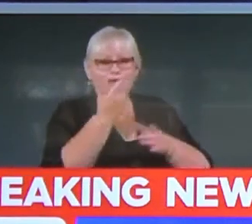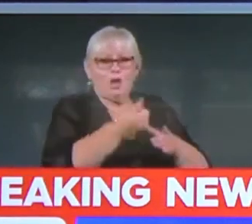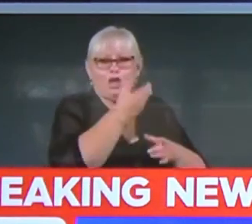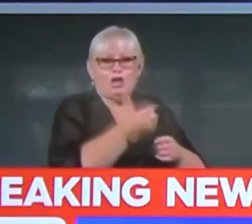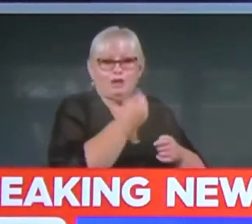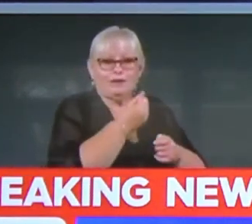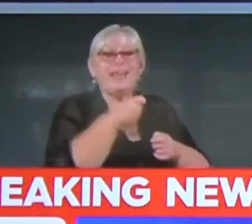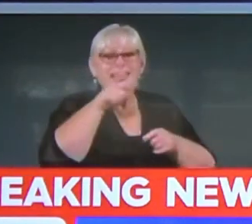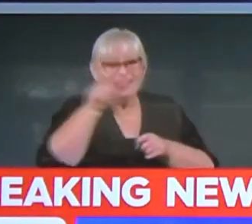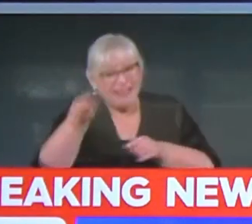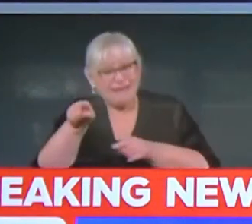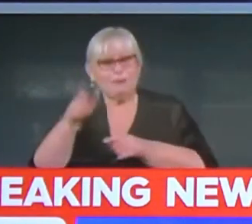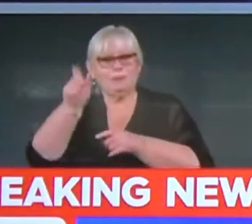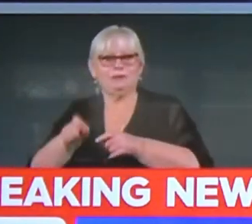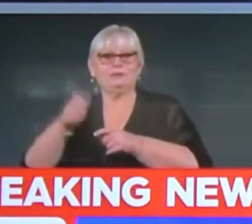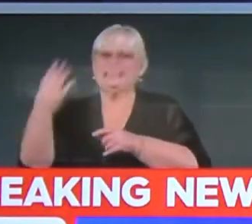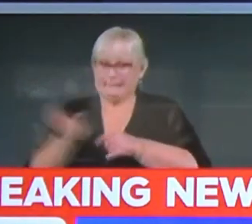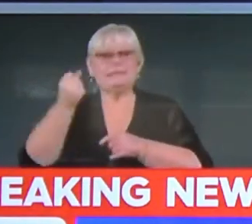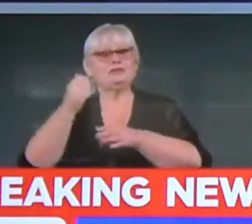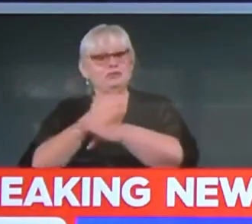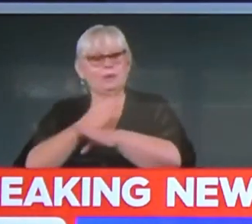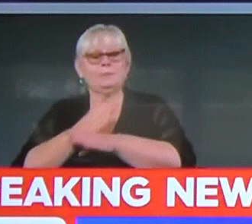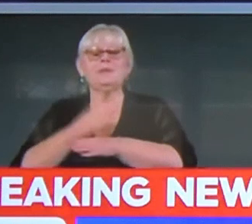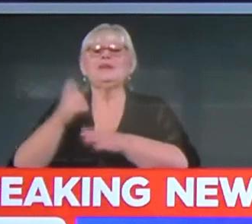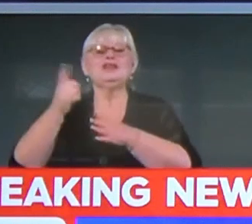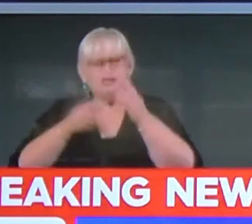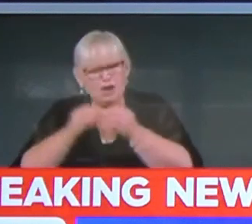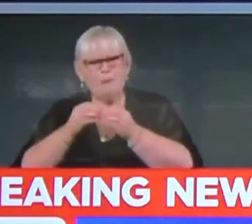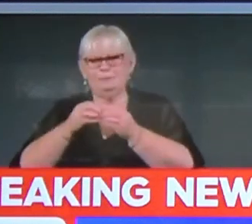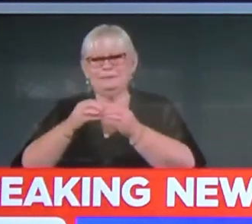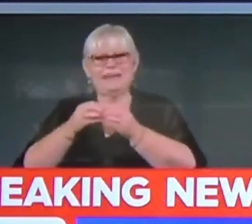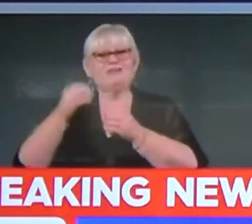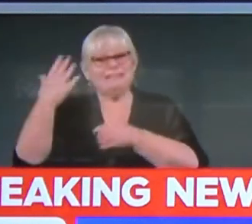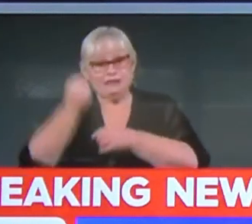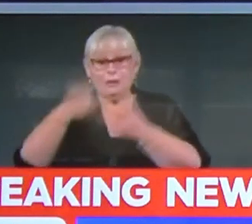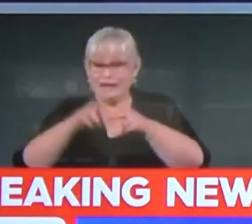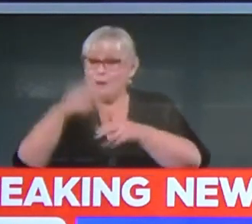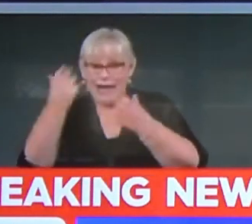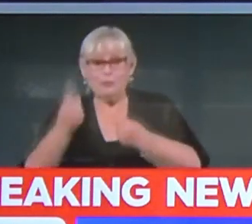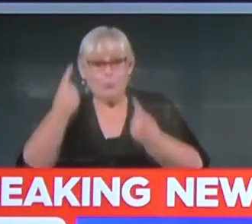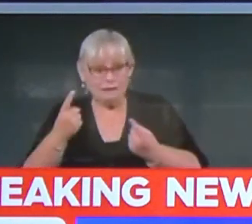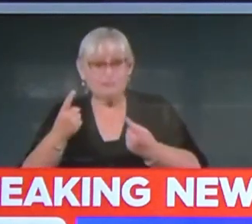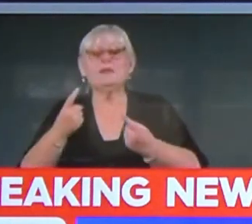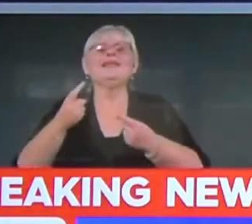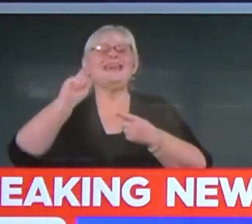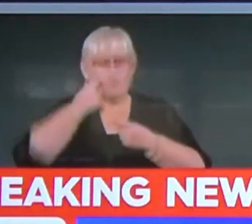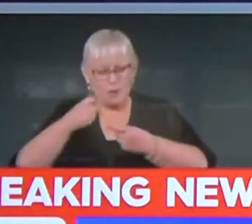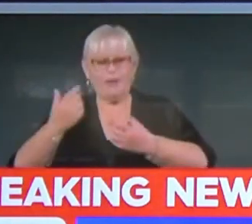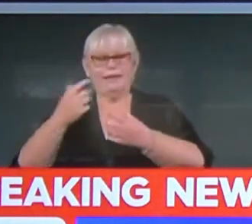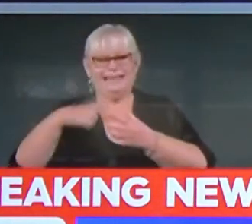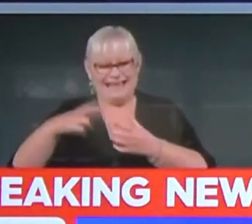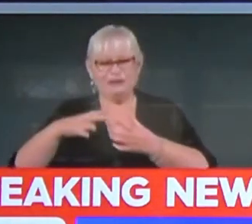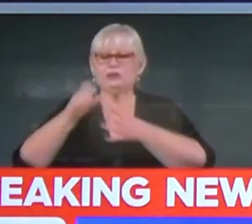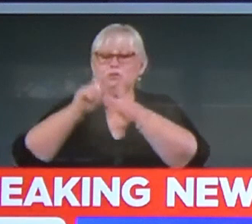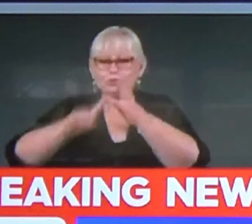earn, that's an essential job. Jobs are essential, and everyone who has one needs to be able to keep